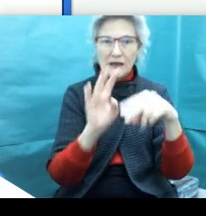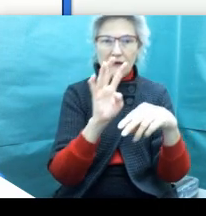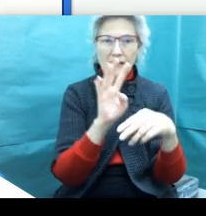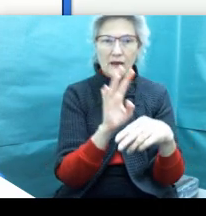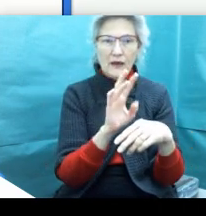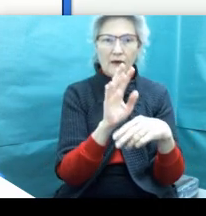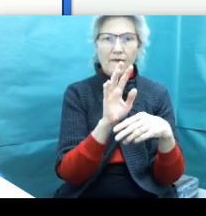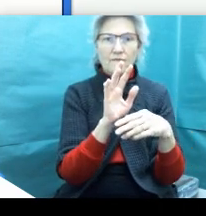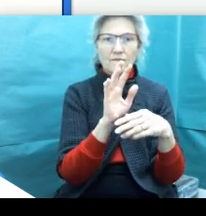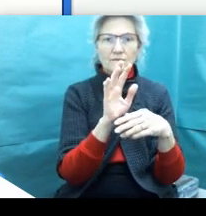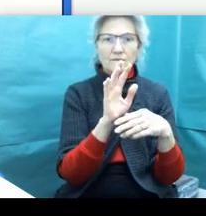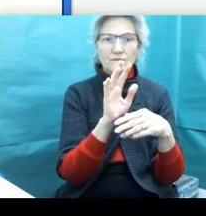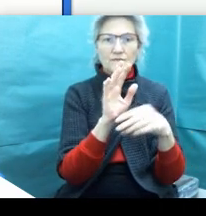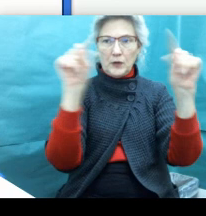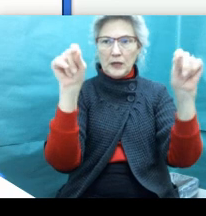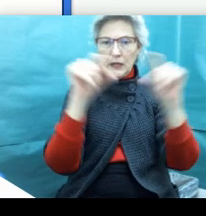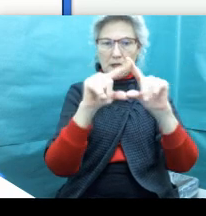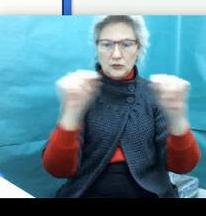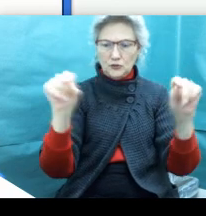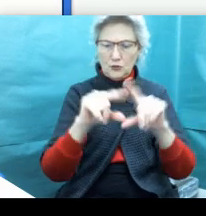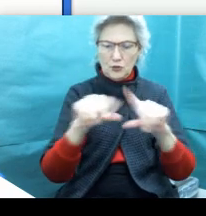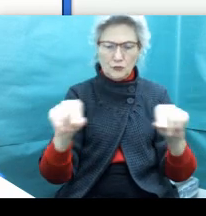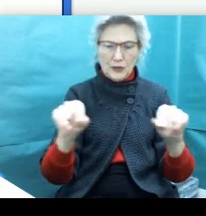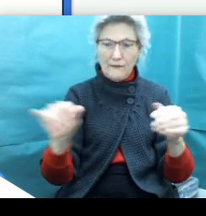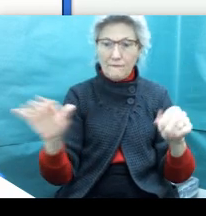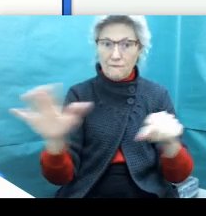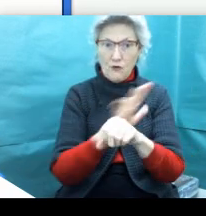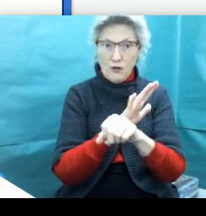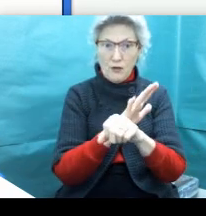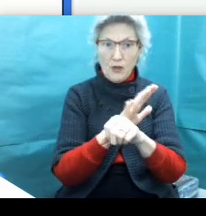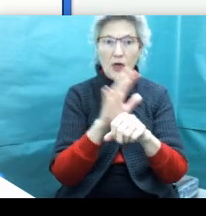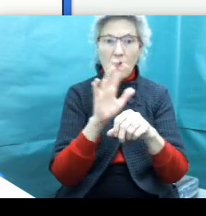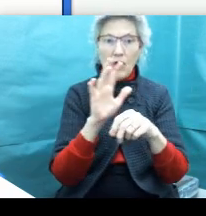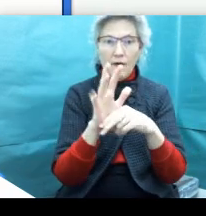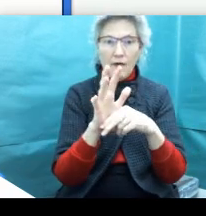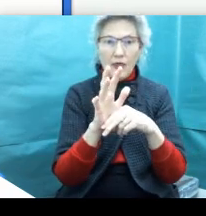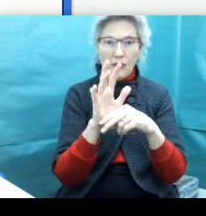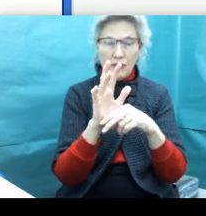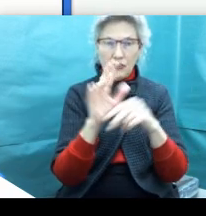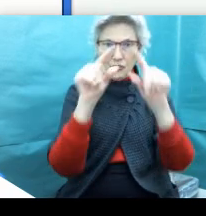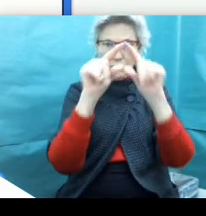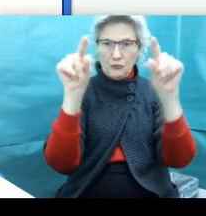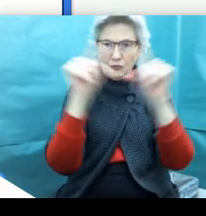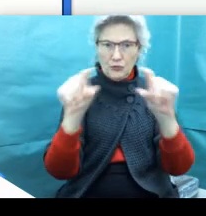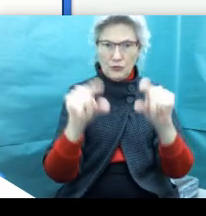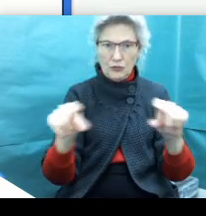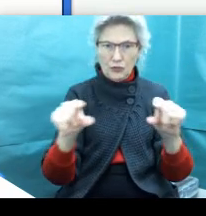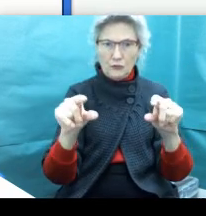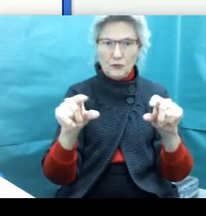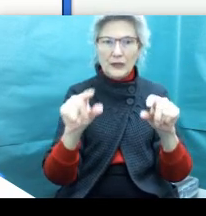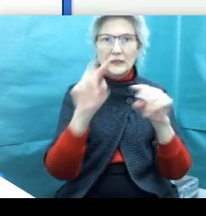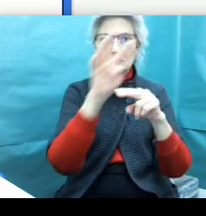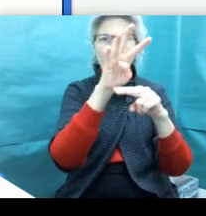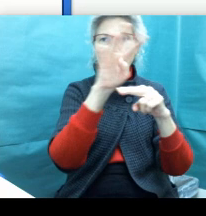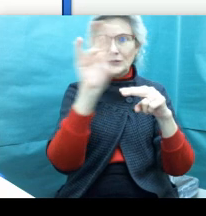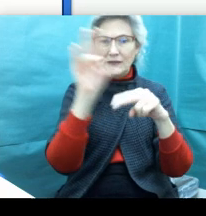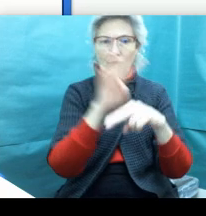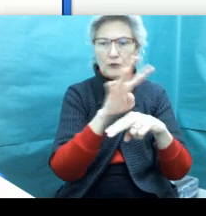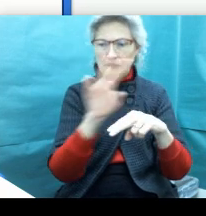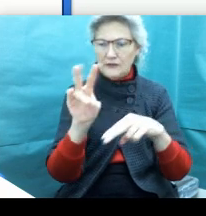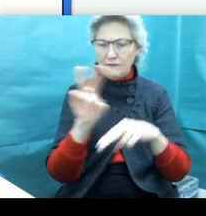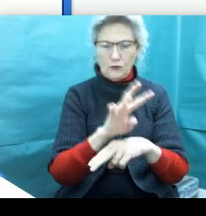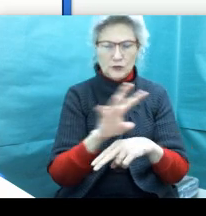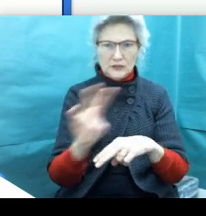of those. So I know that 3 times 4 equals 12. That means that I have